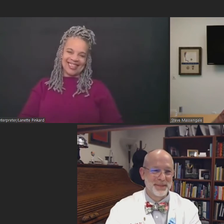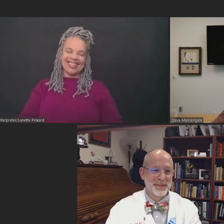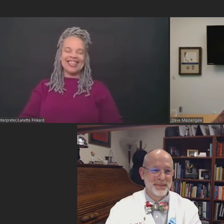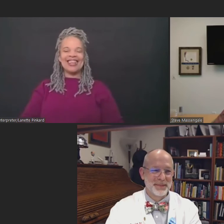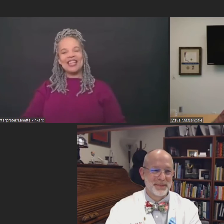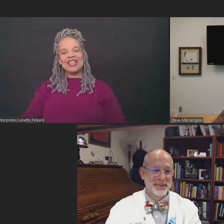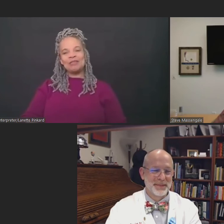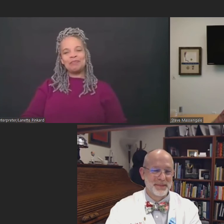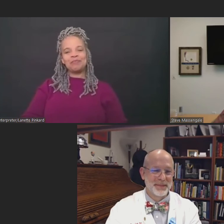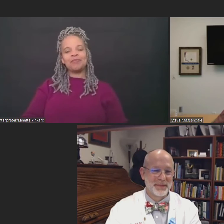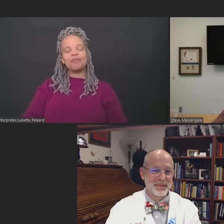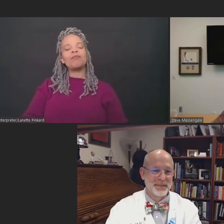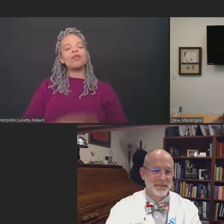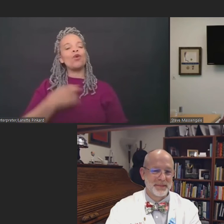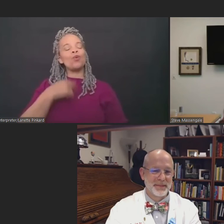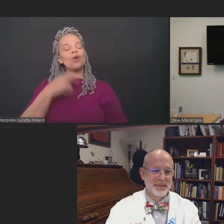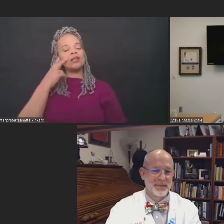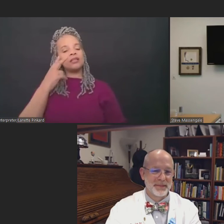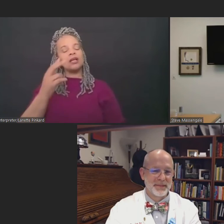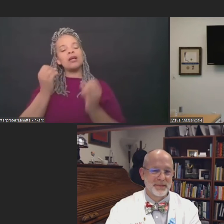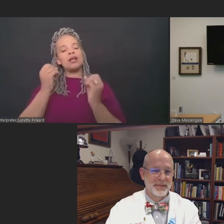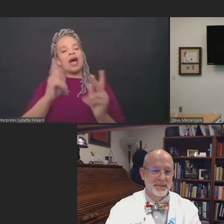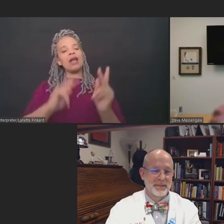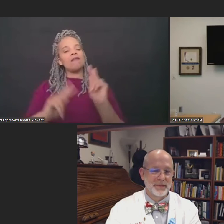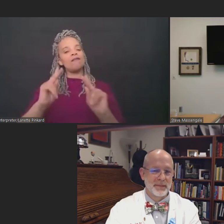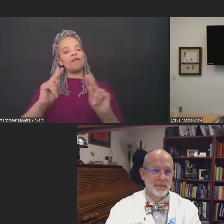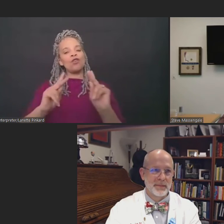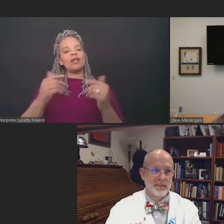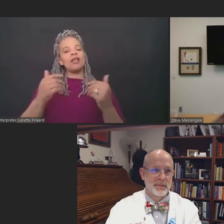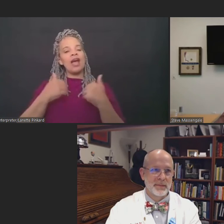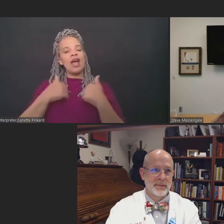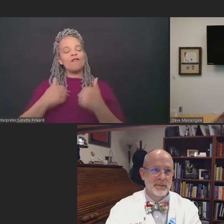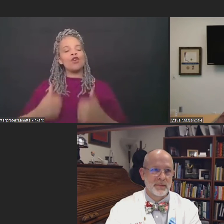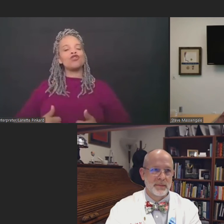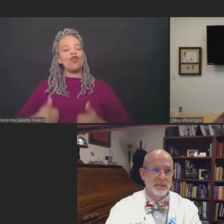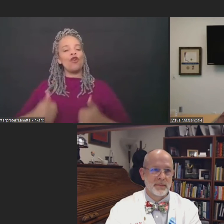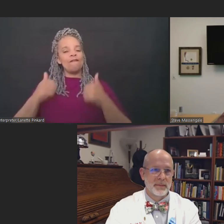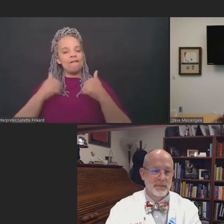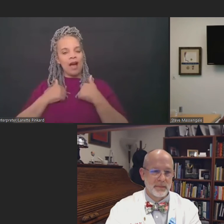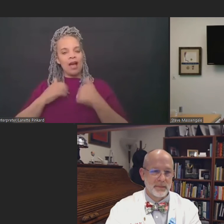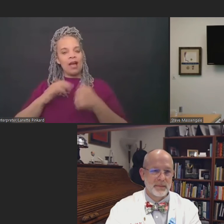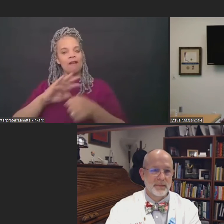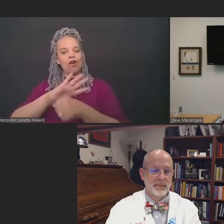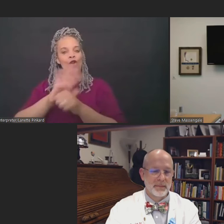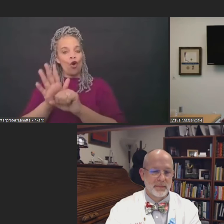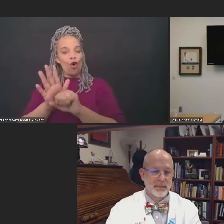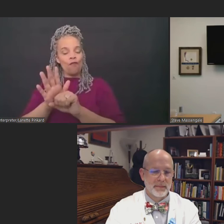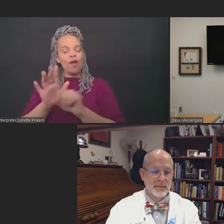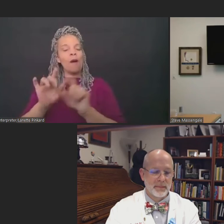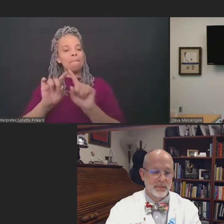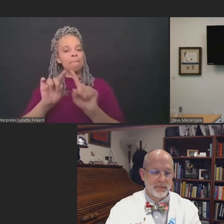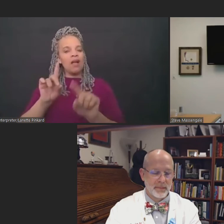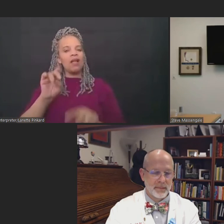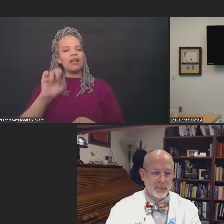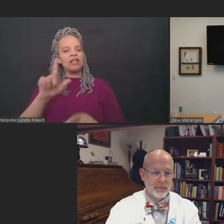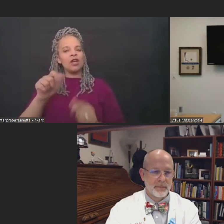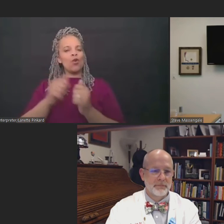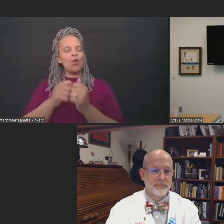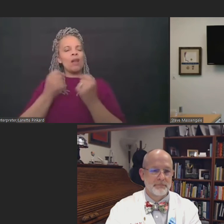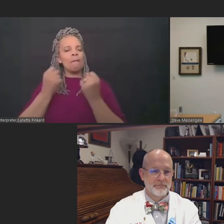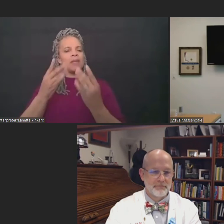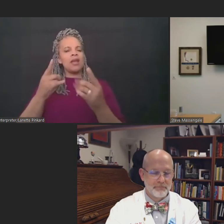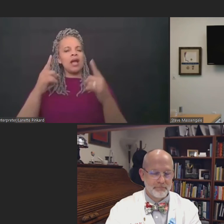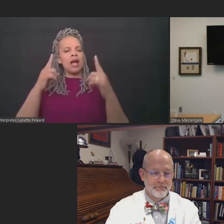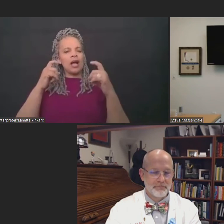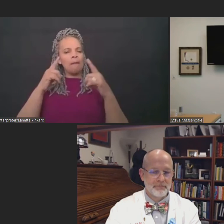Listen, we're seeing a lot of folks that have survived COVID, but they're dealing with a lot of